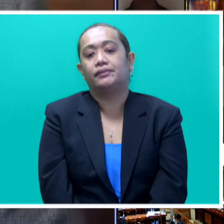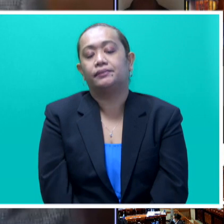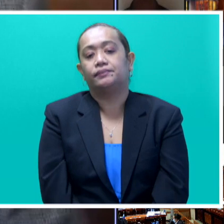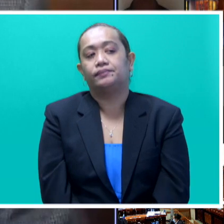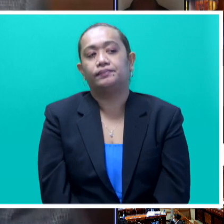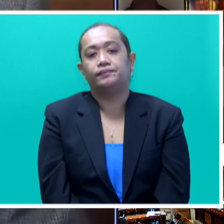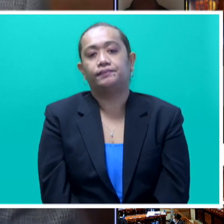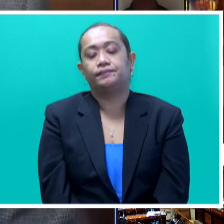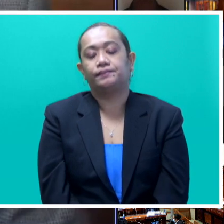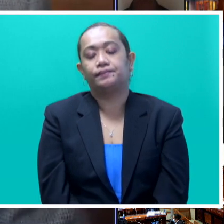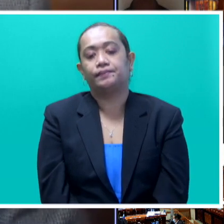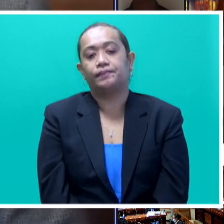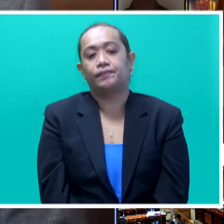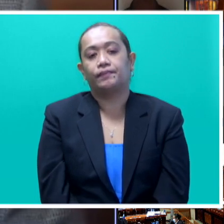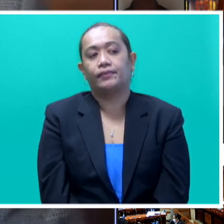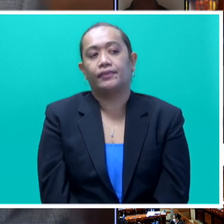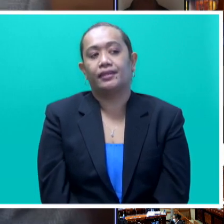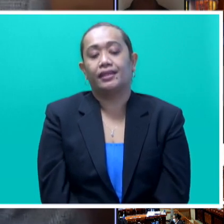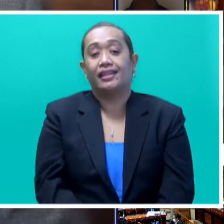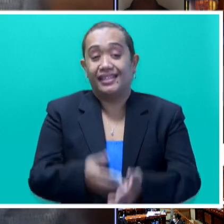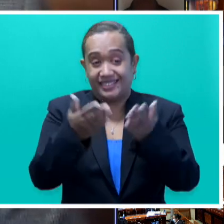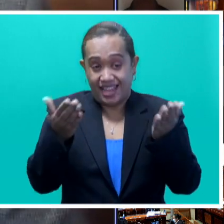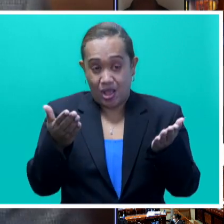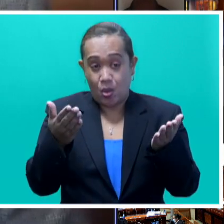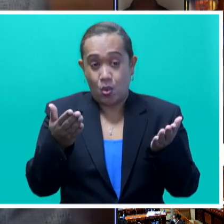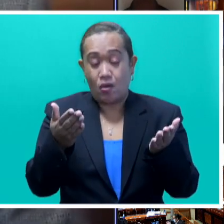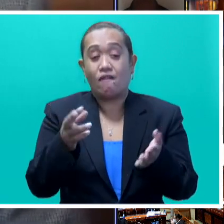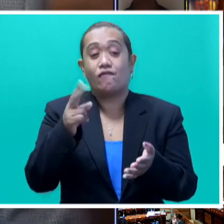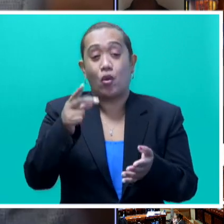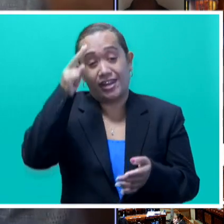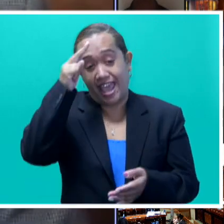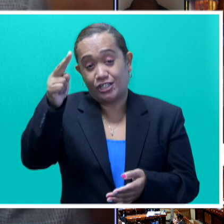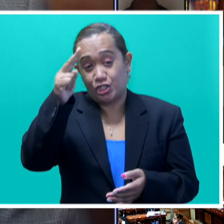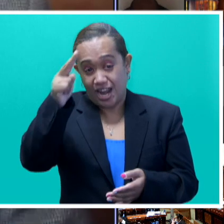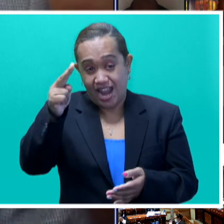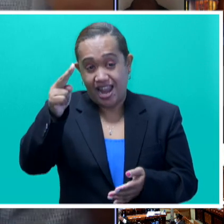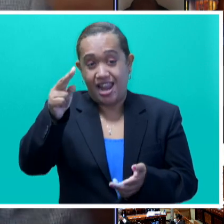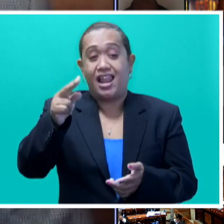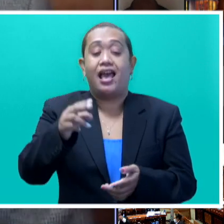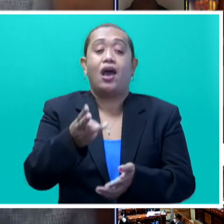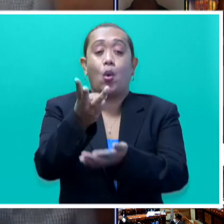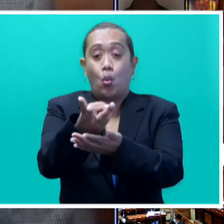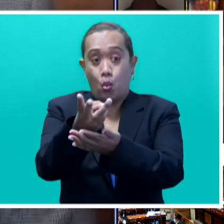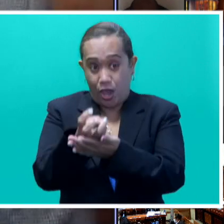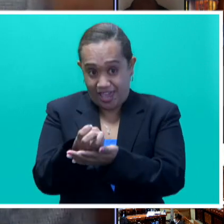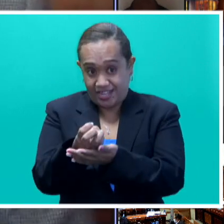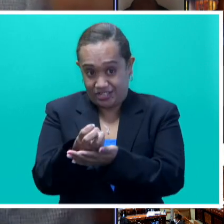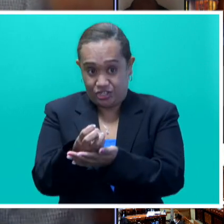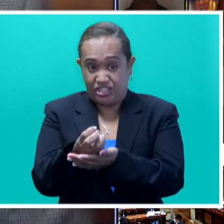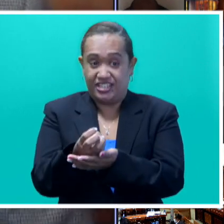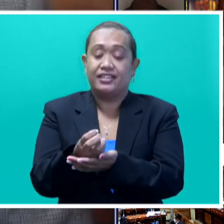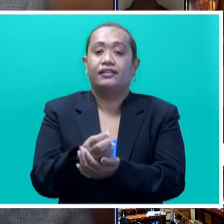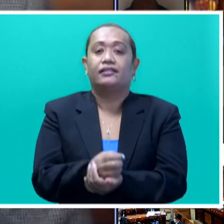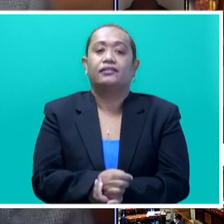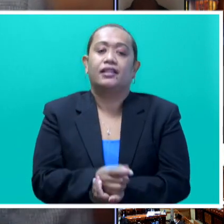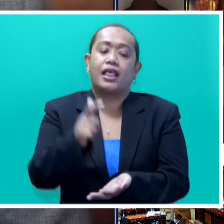Mr. Speaker said the national minimum wage was again reviewed in 2017. The survey was